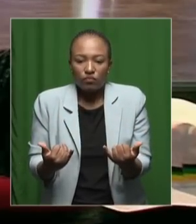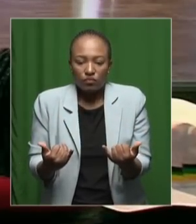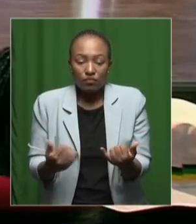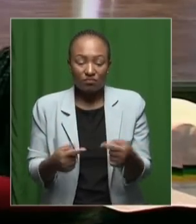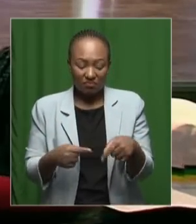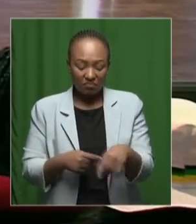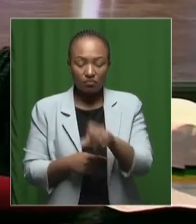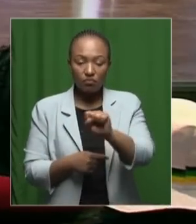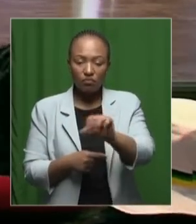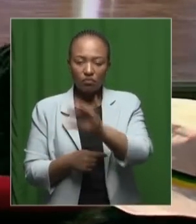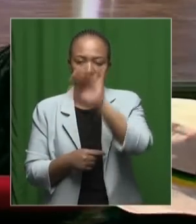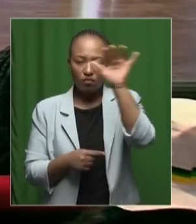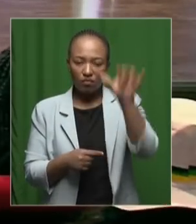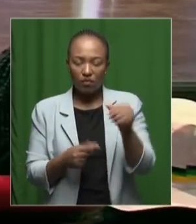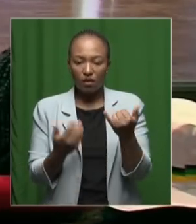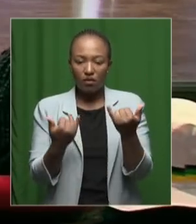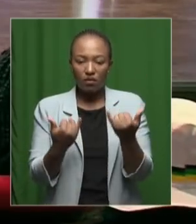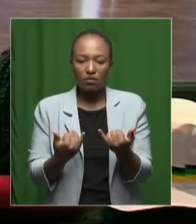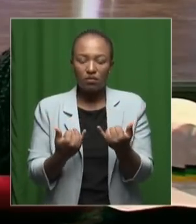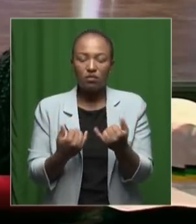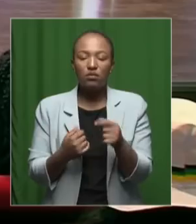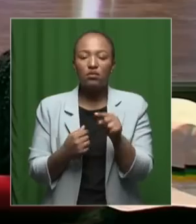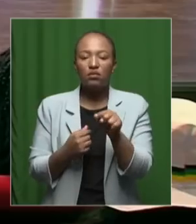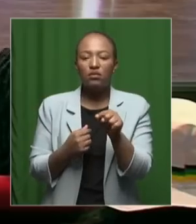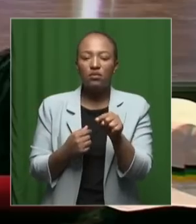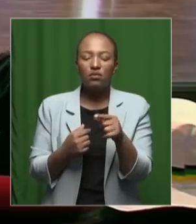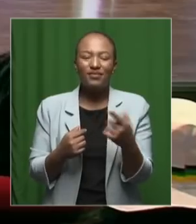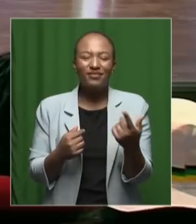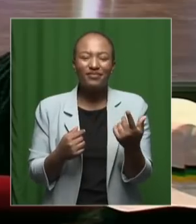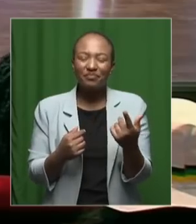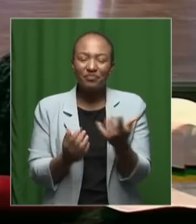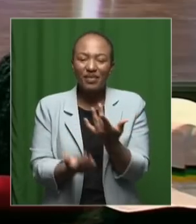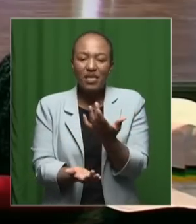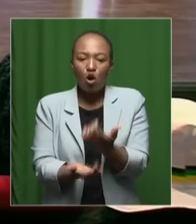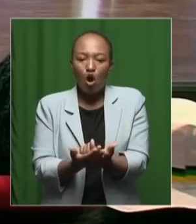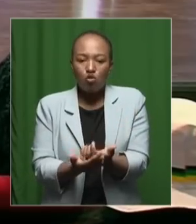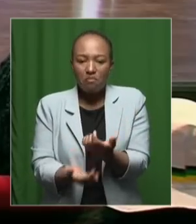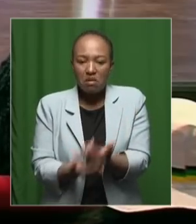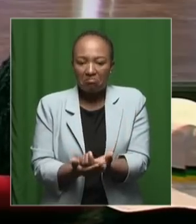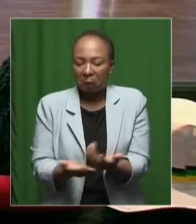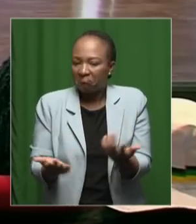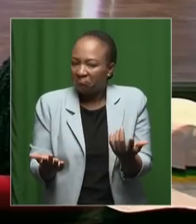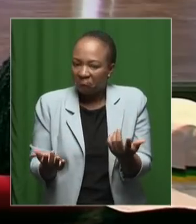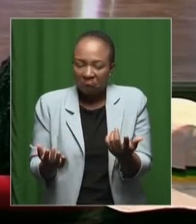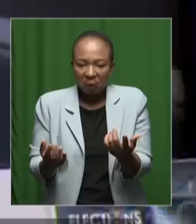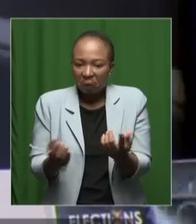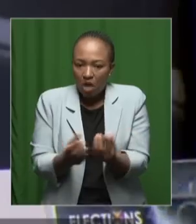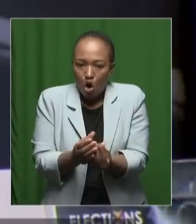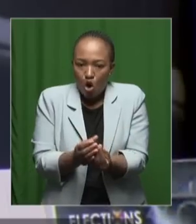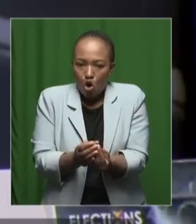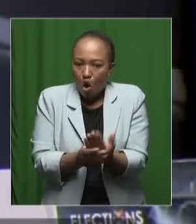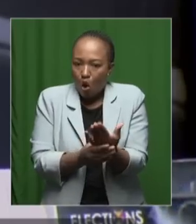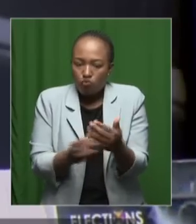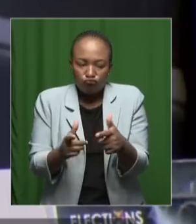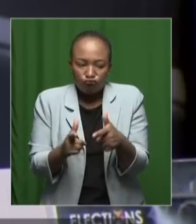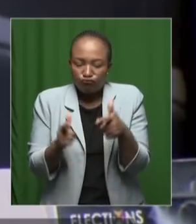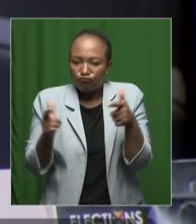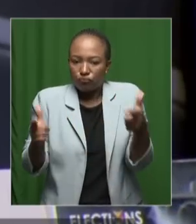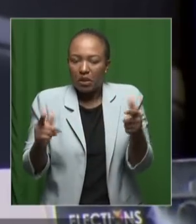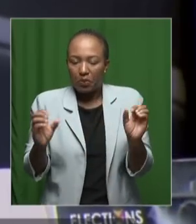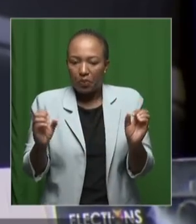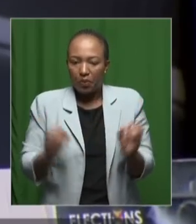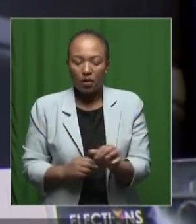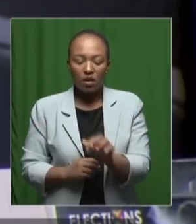in South Africa is that of a not growing economy. In the 2000s,